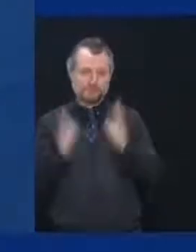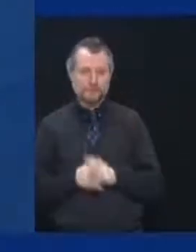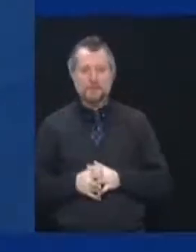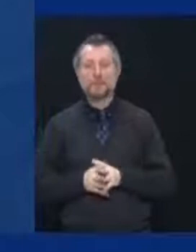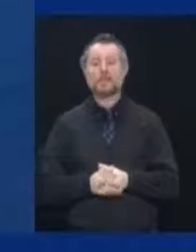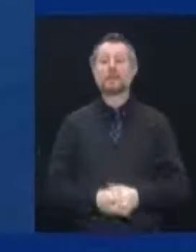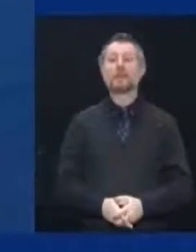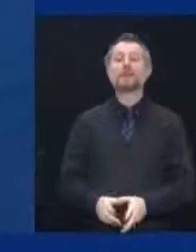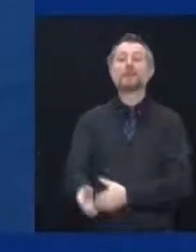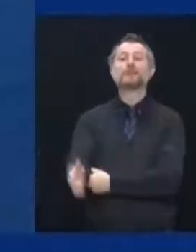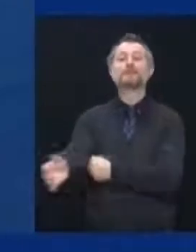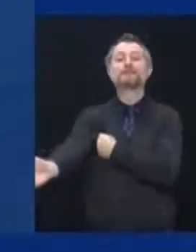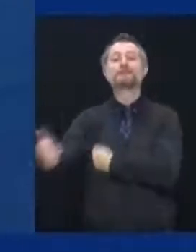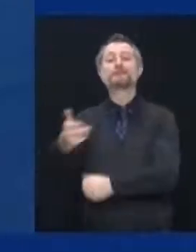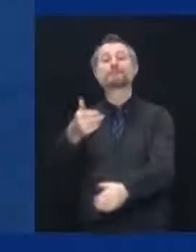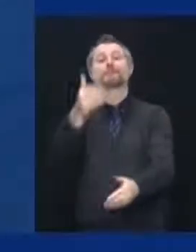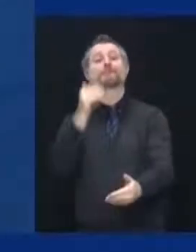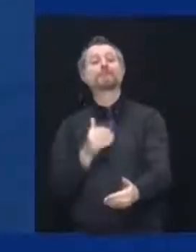Vaccinations.